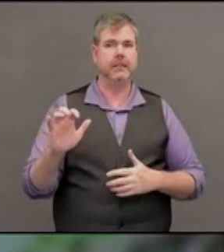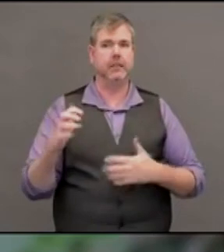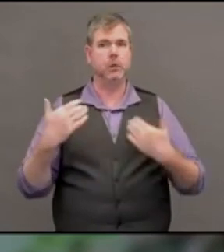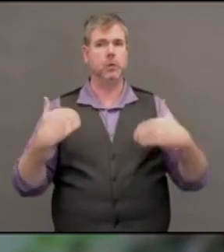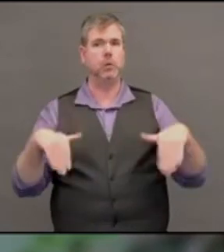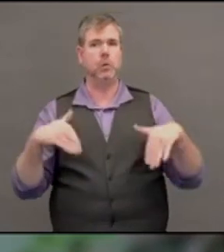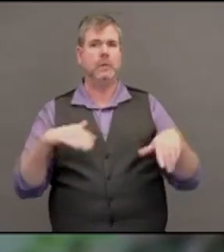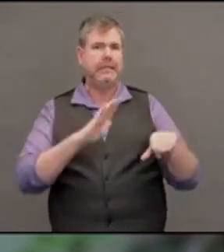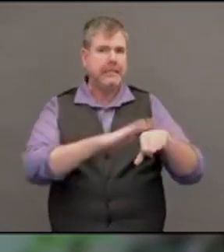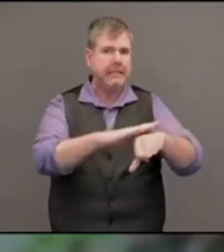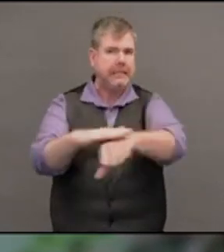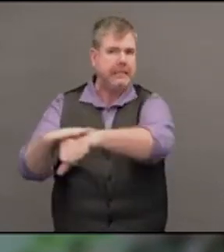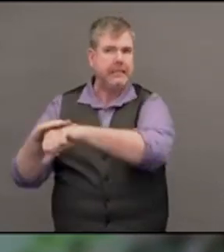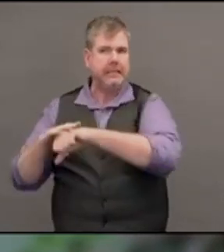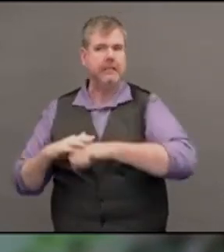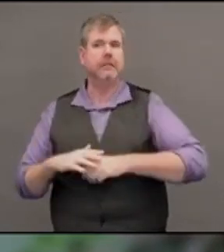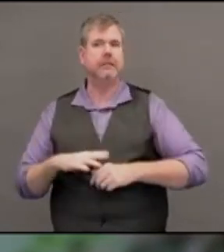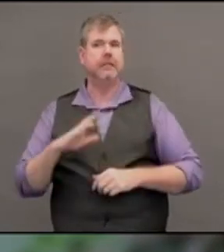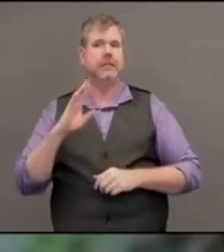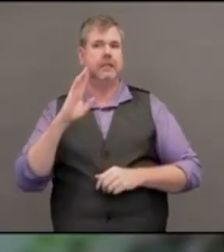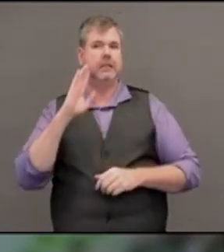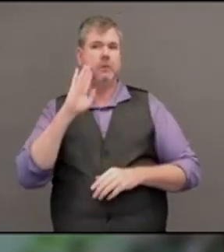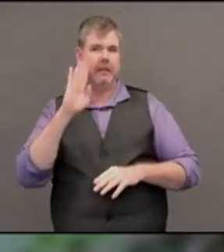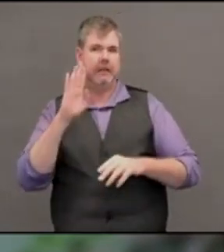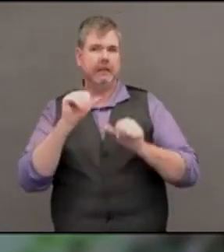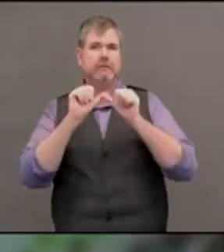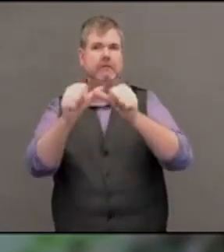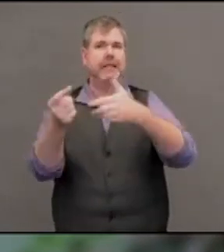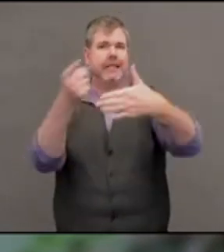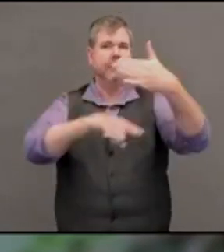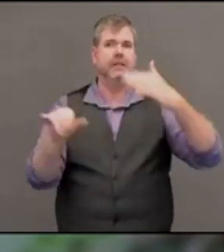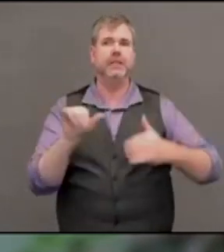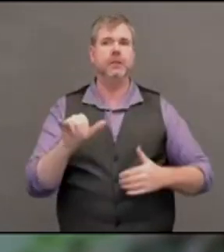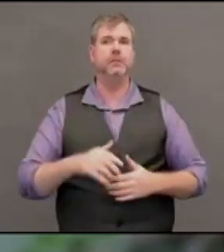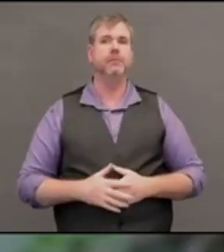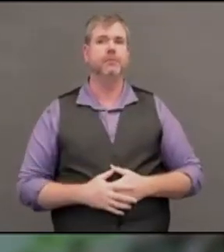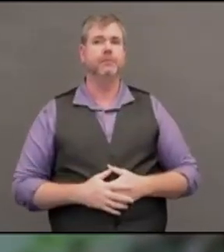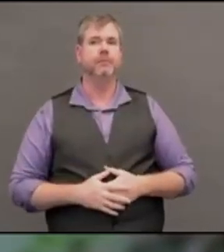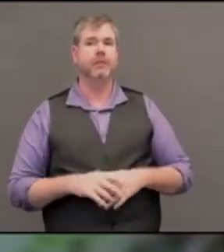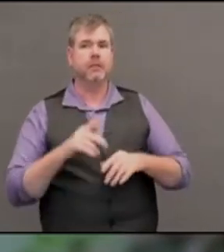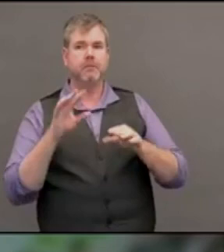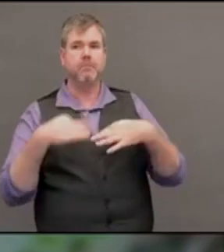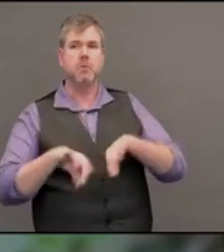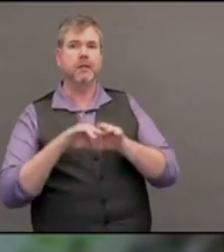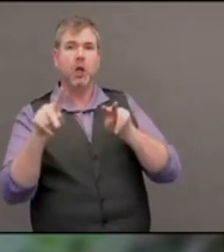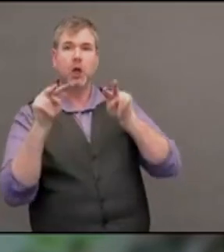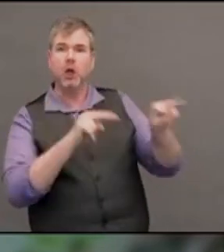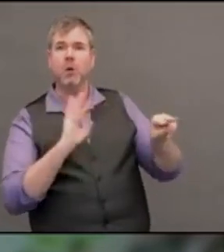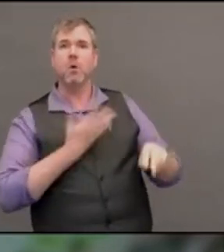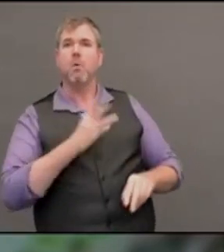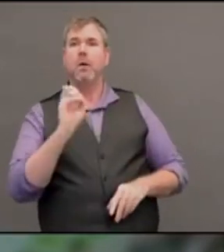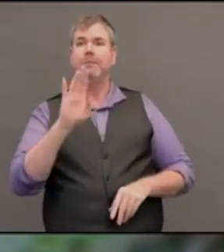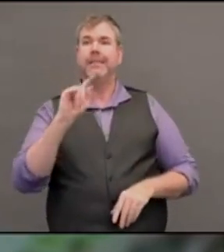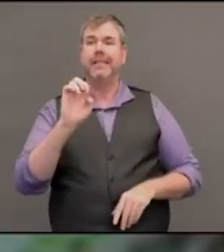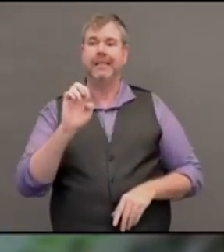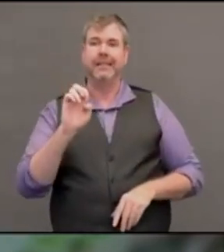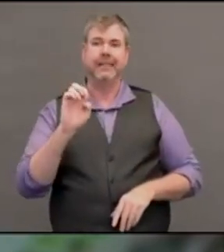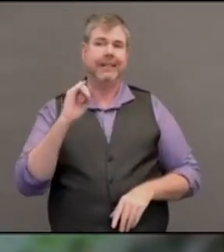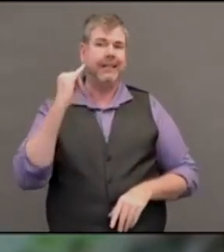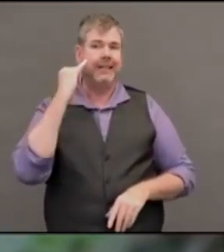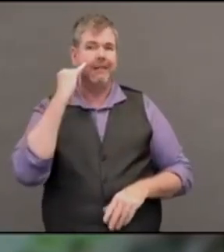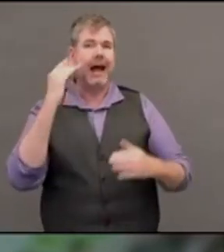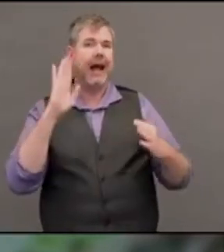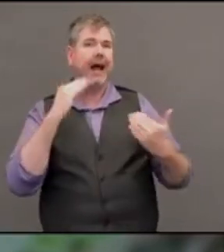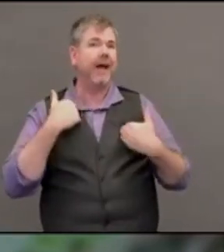will continue through next week. So stay tuned to our social media platforms for information regarding if there will be cooling